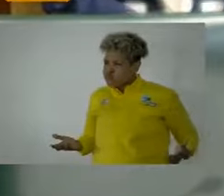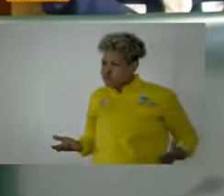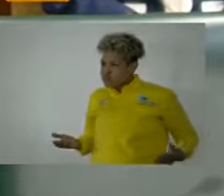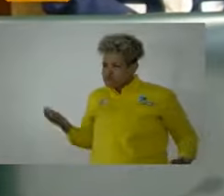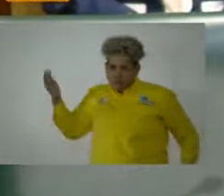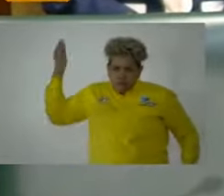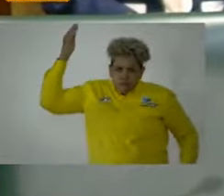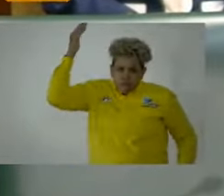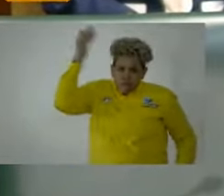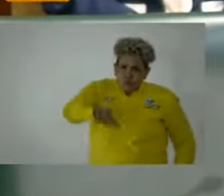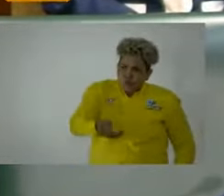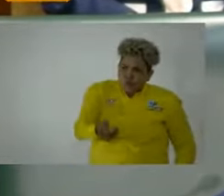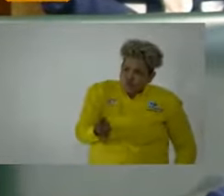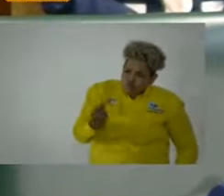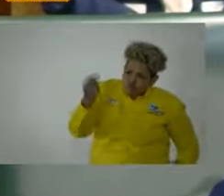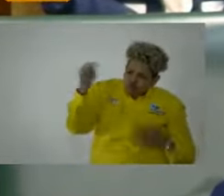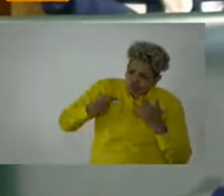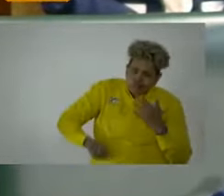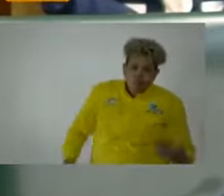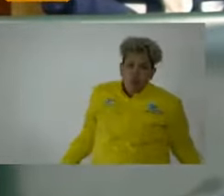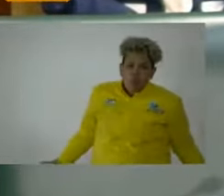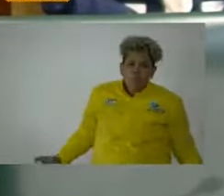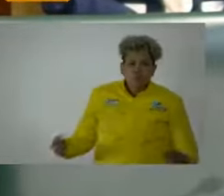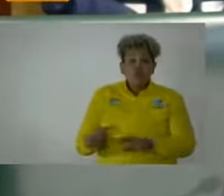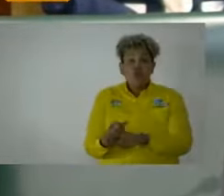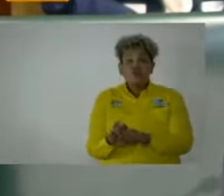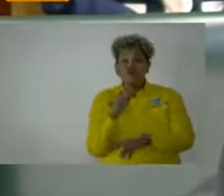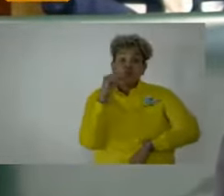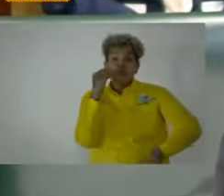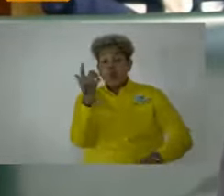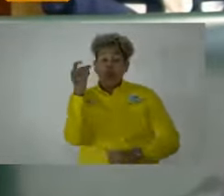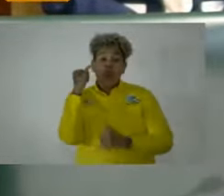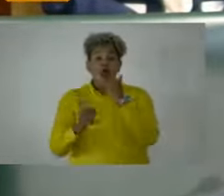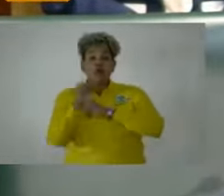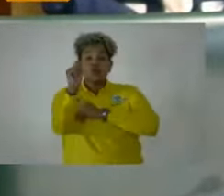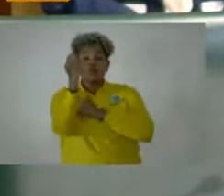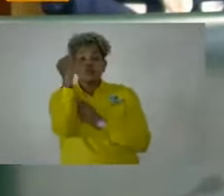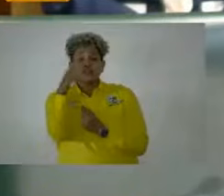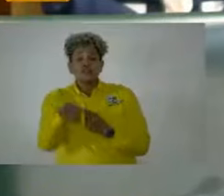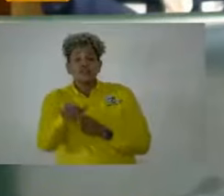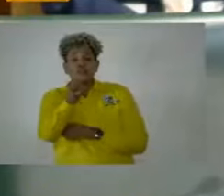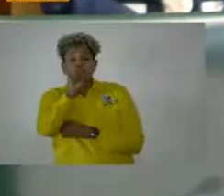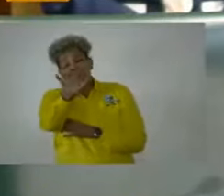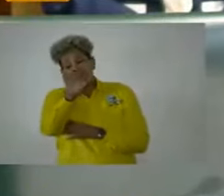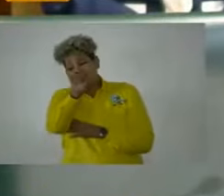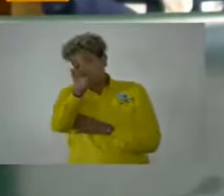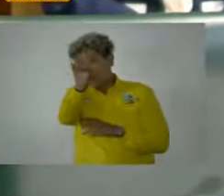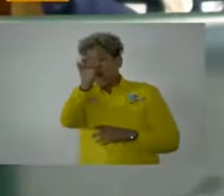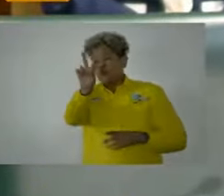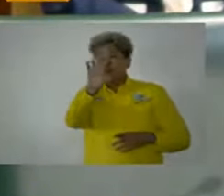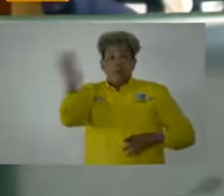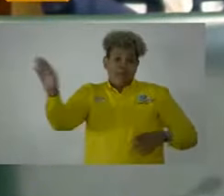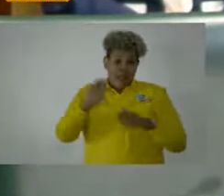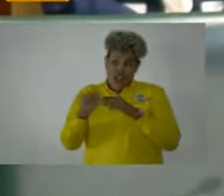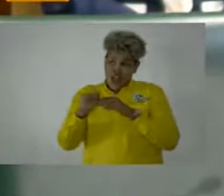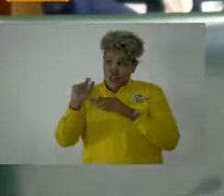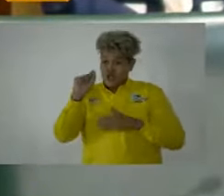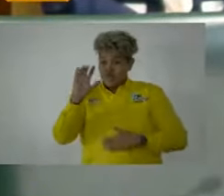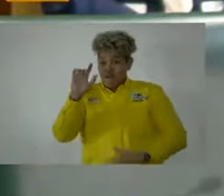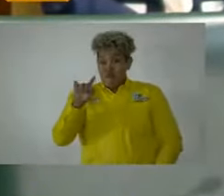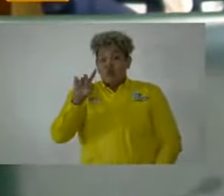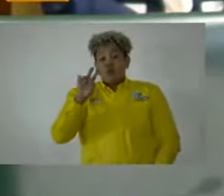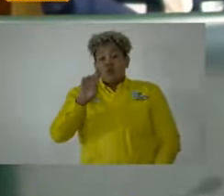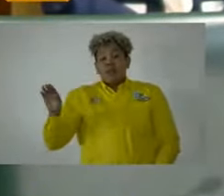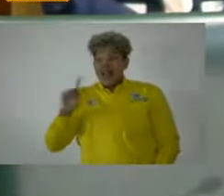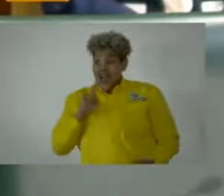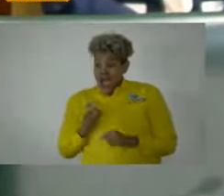years. To the contrary, we were told by him last Tuesday that this $25.12 billion, the annual